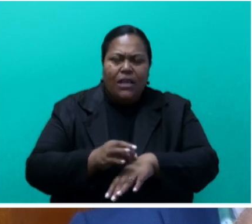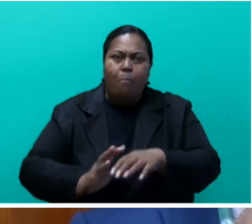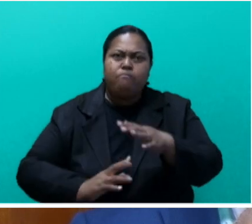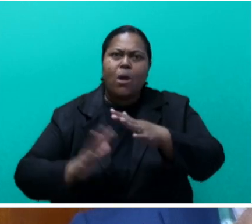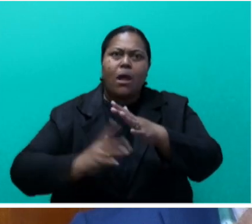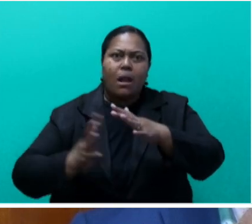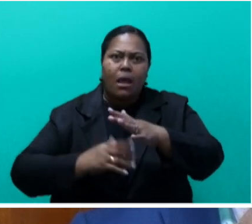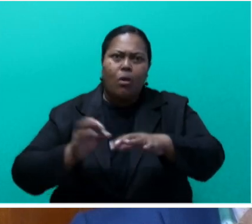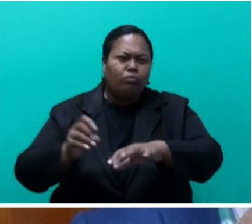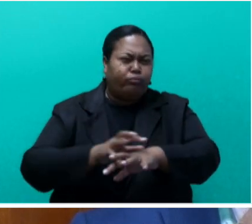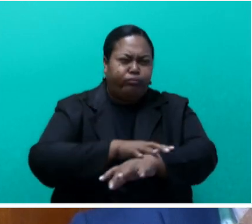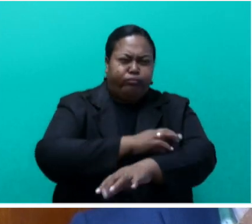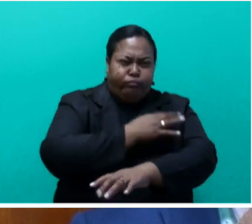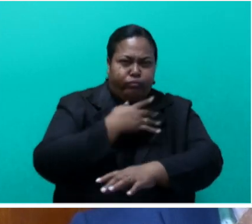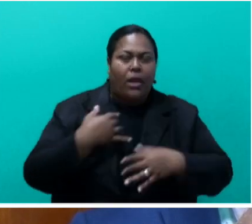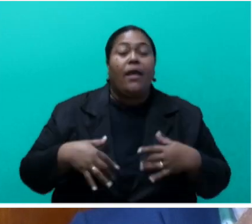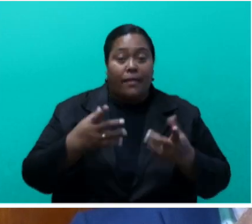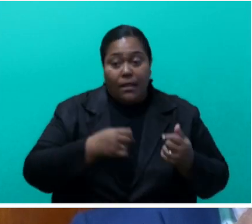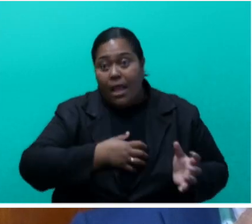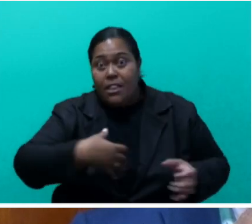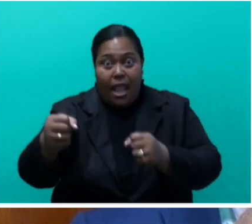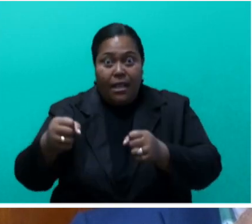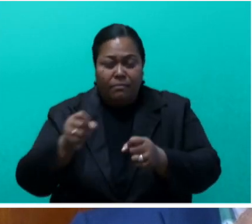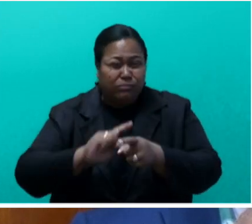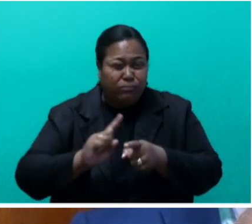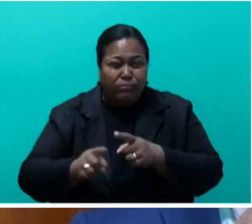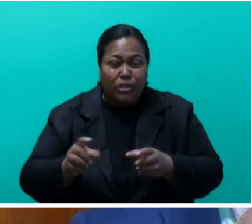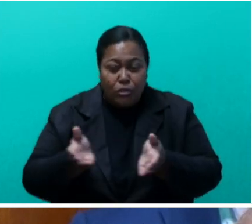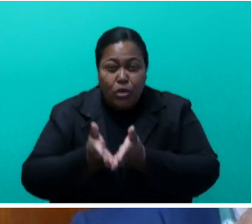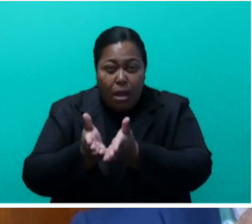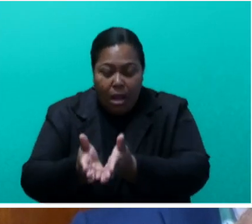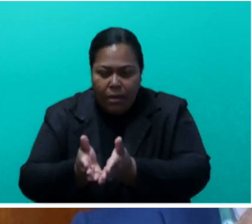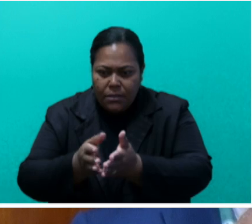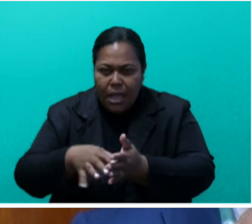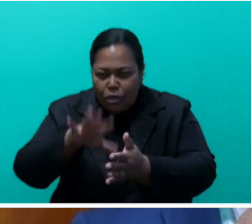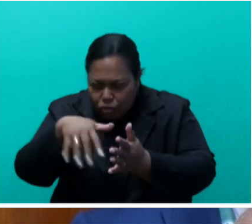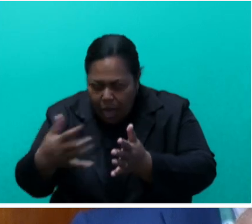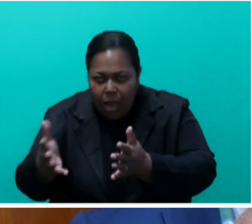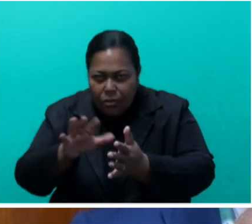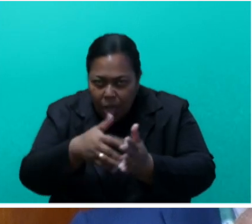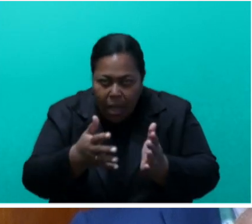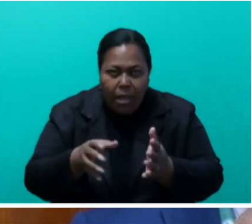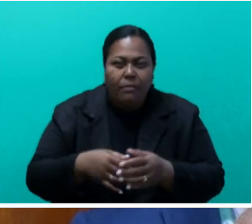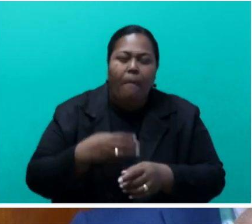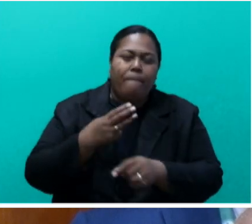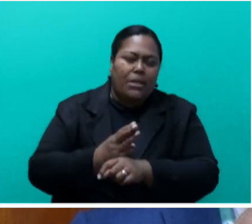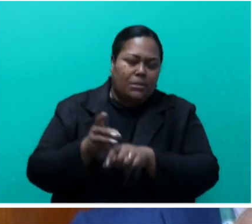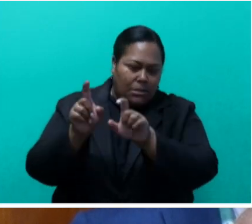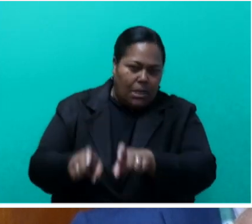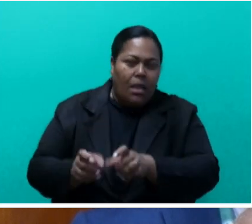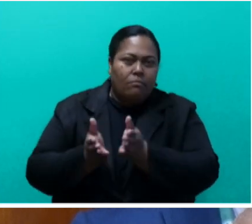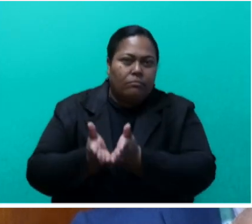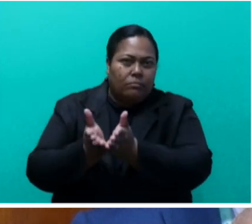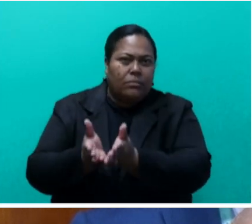they were taken to ships where they were then observed and stayed on for months. But Honourable